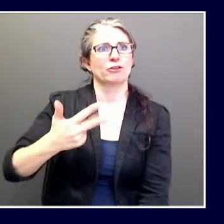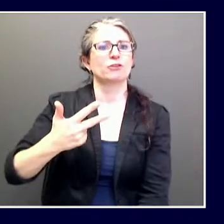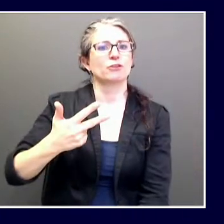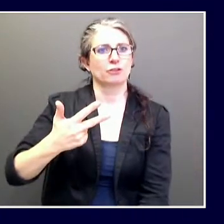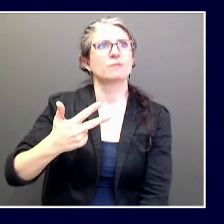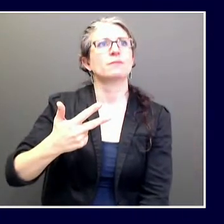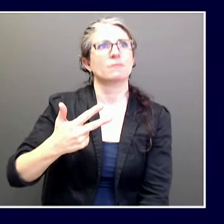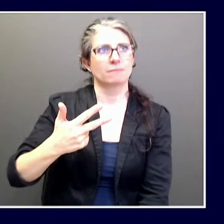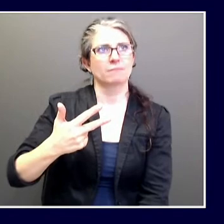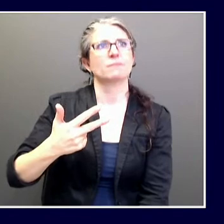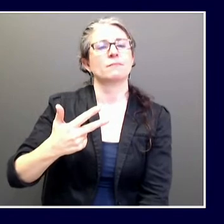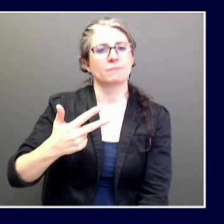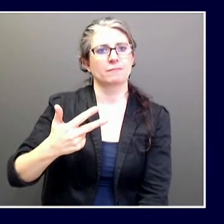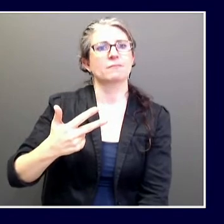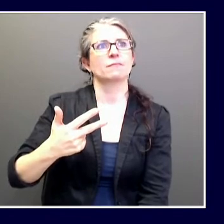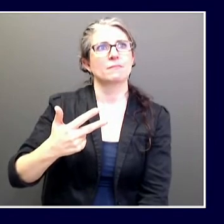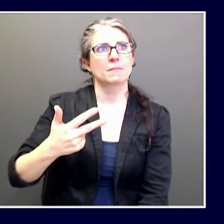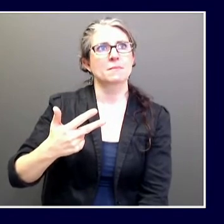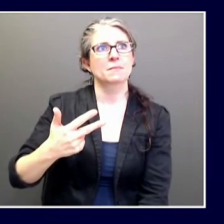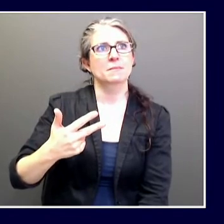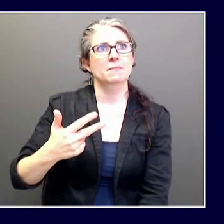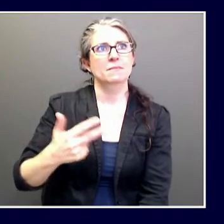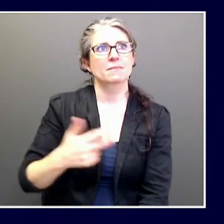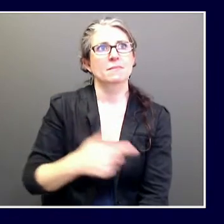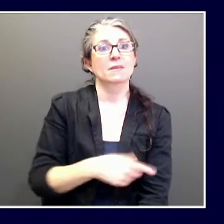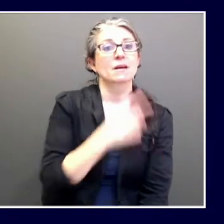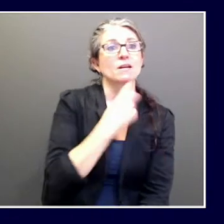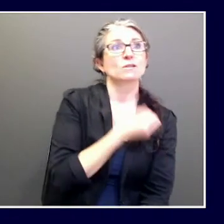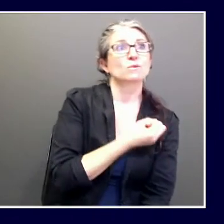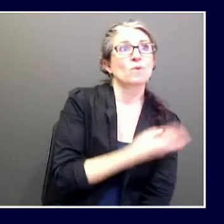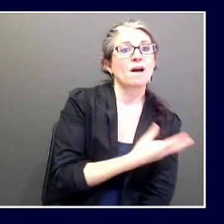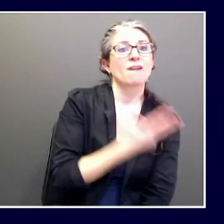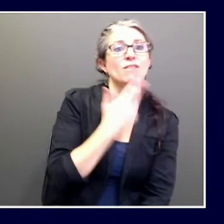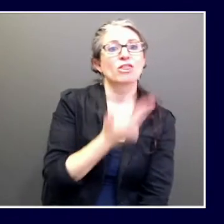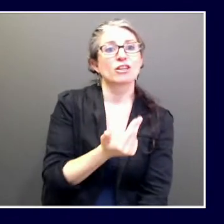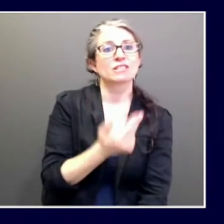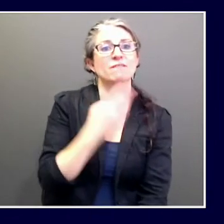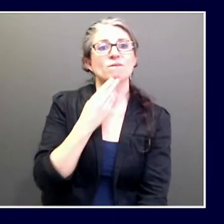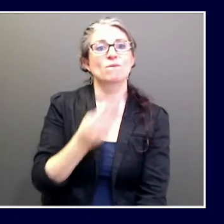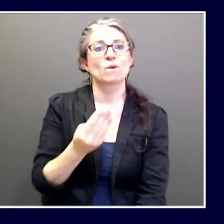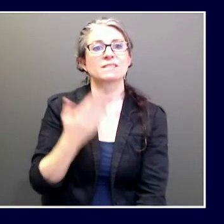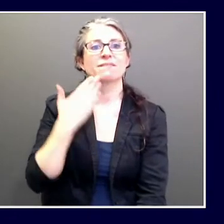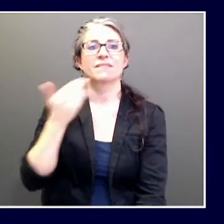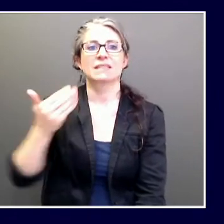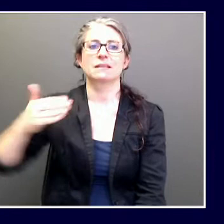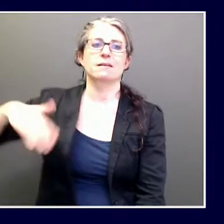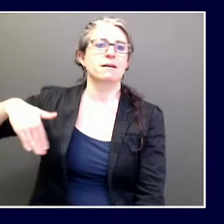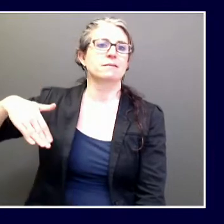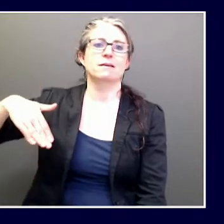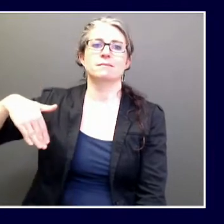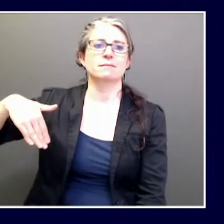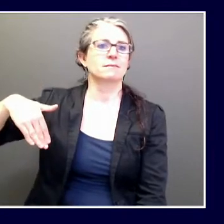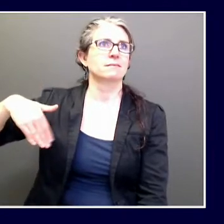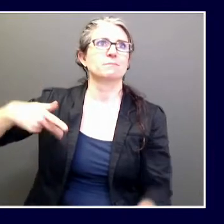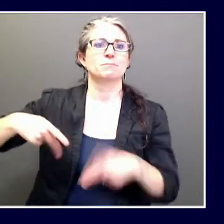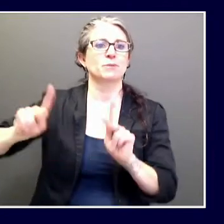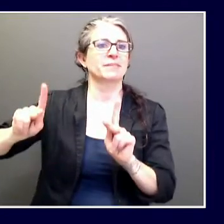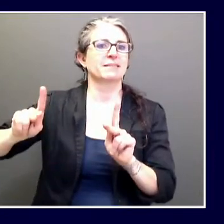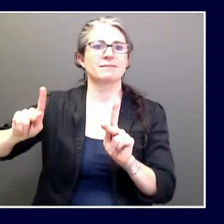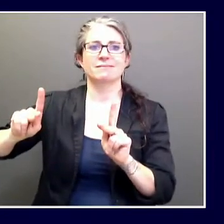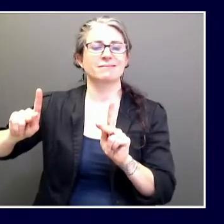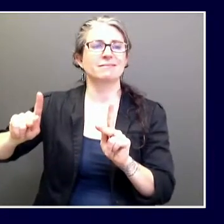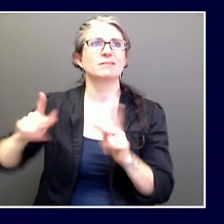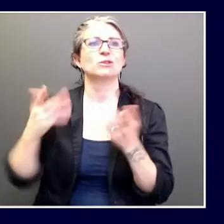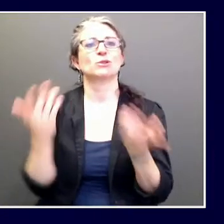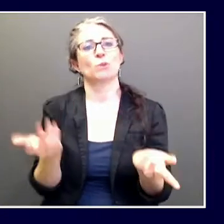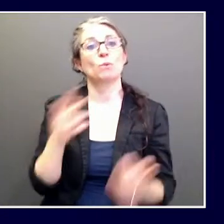So not 12, 13, 14, 15-year-olds yet, but 16 and 17-year-olds. I don't know when or